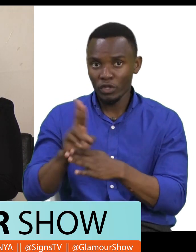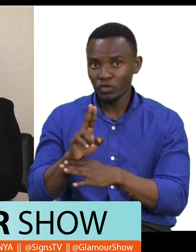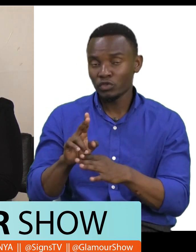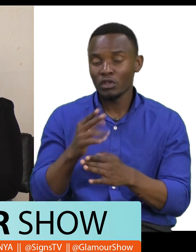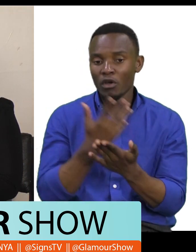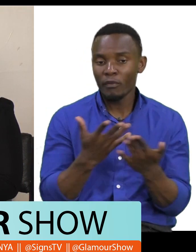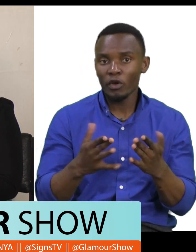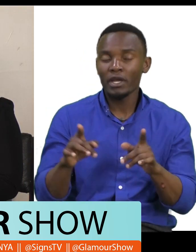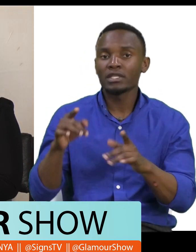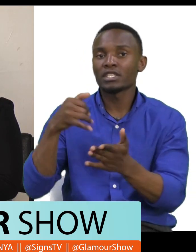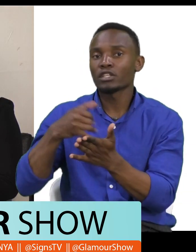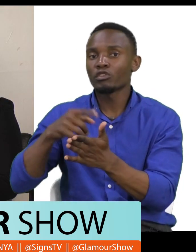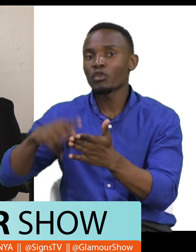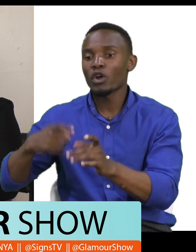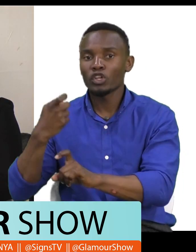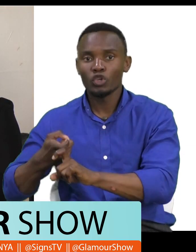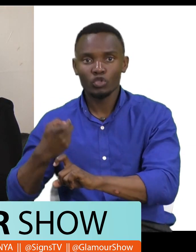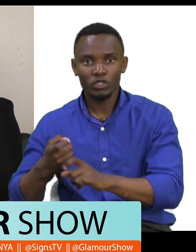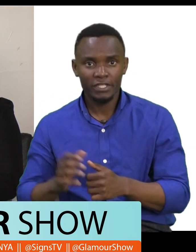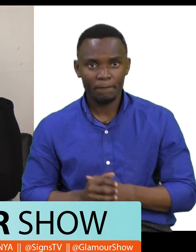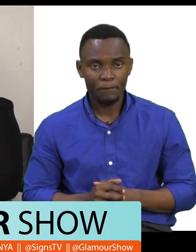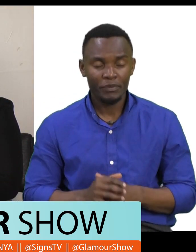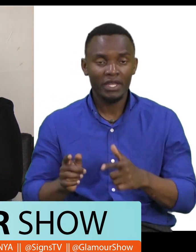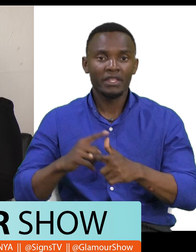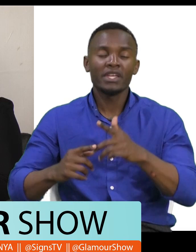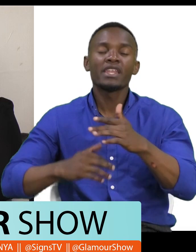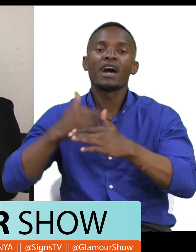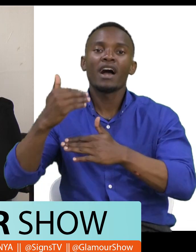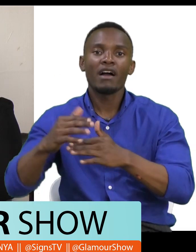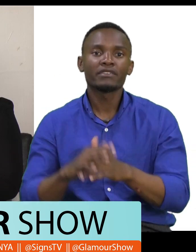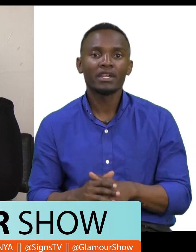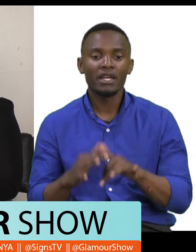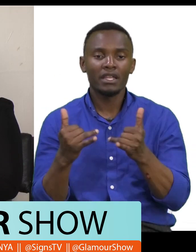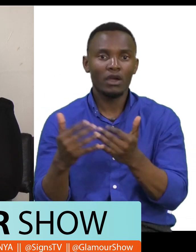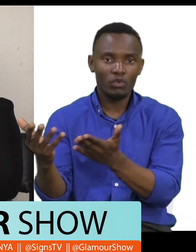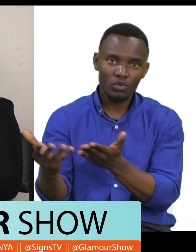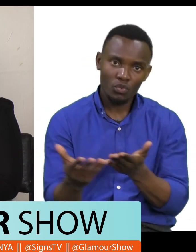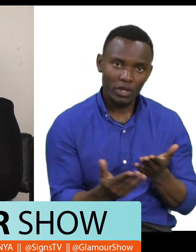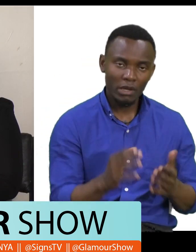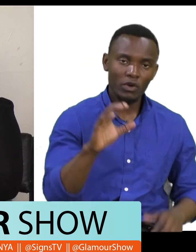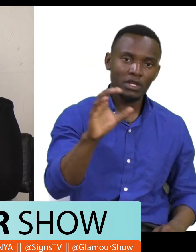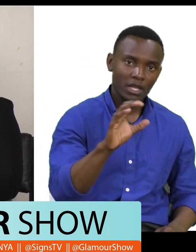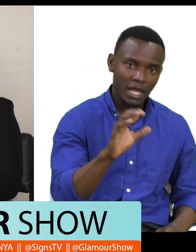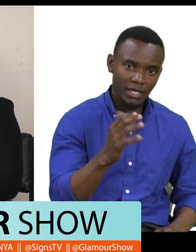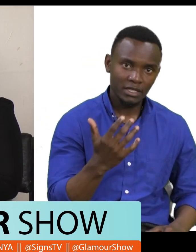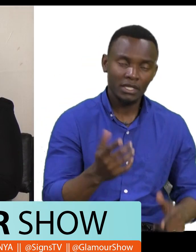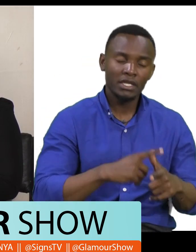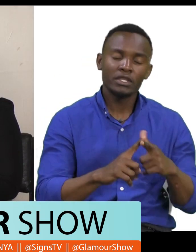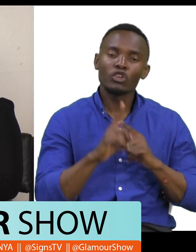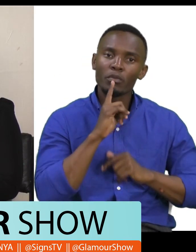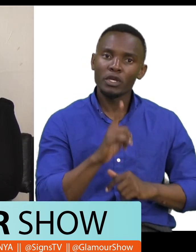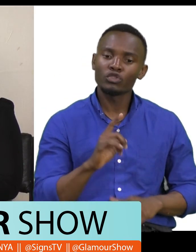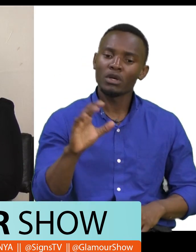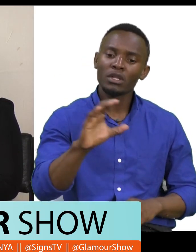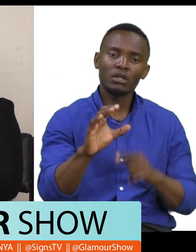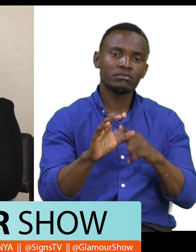the products that you are going to use during that service. So after that, now you welcome the client. You welcome the client, and then